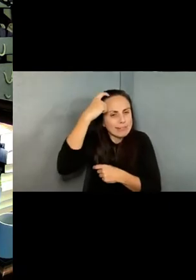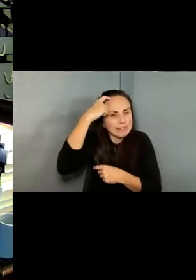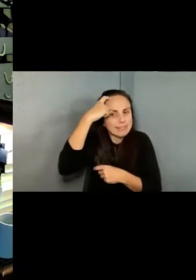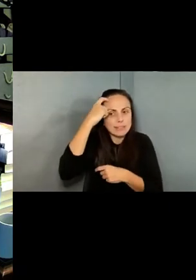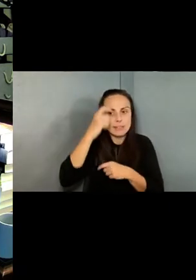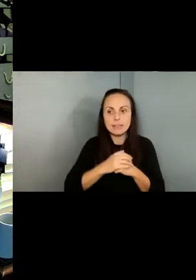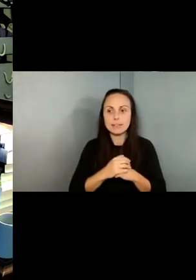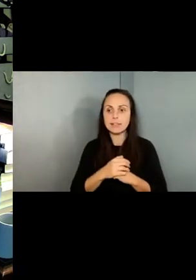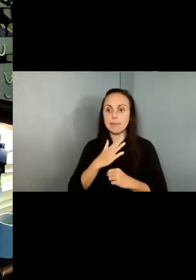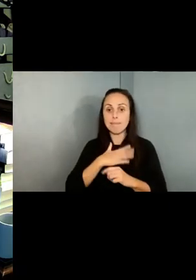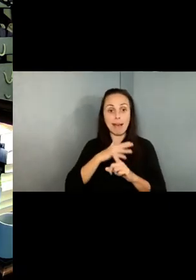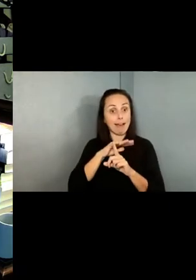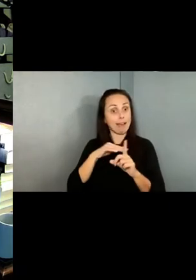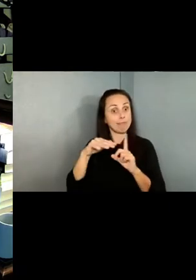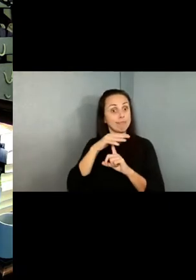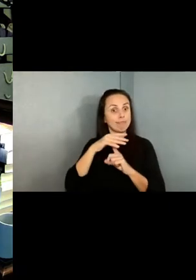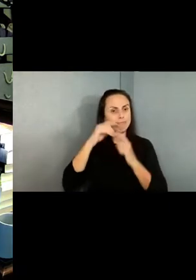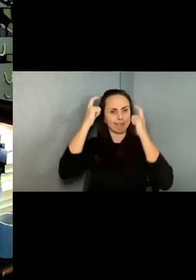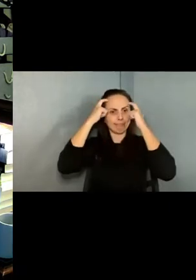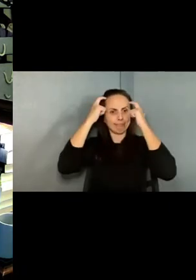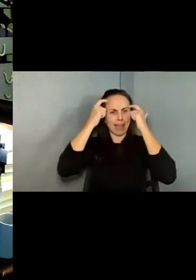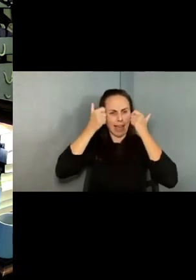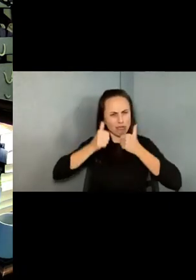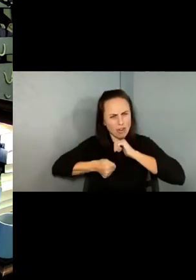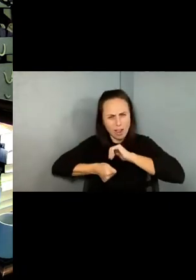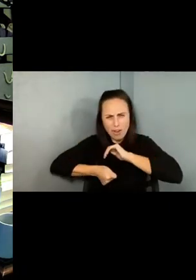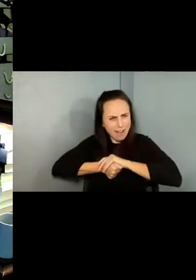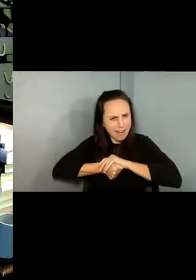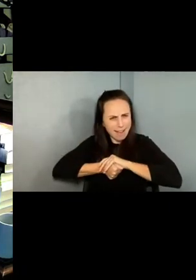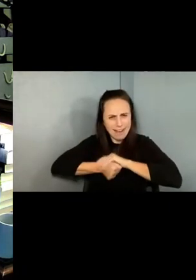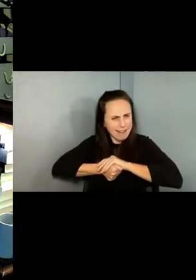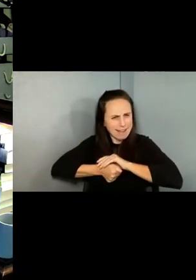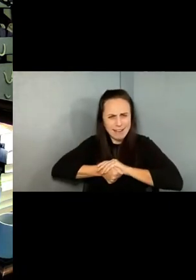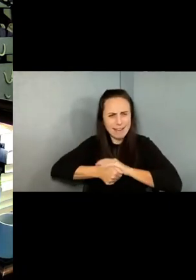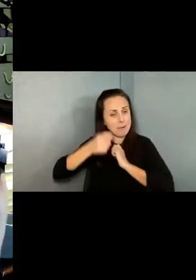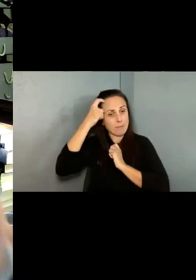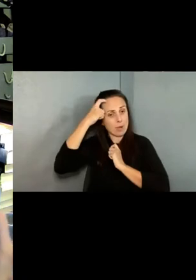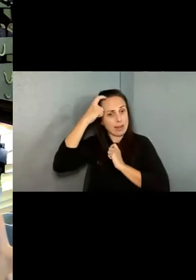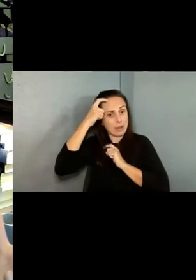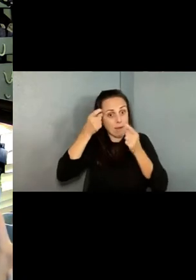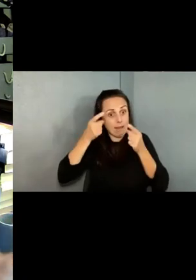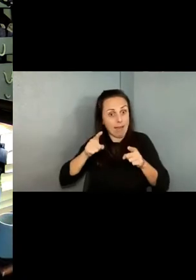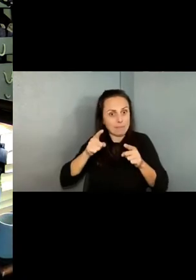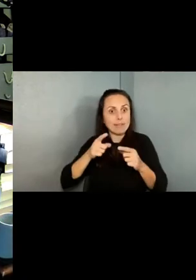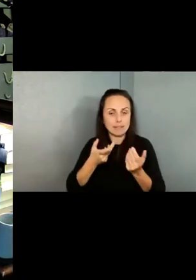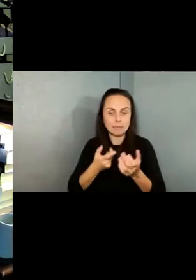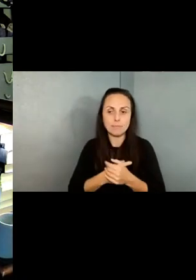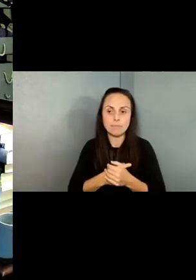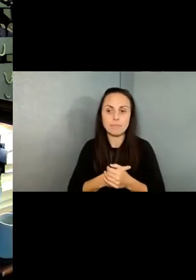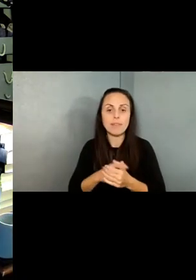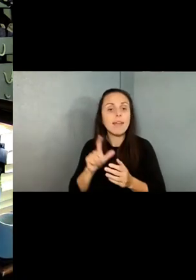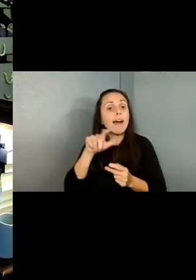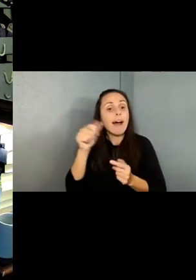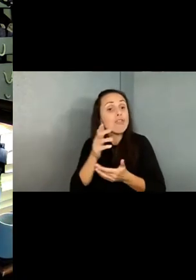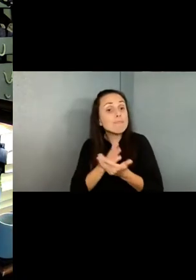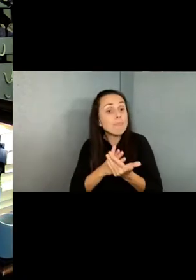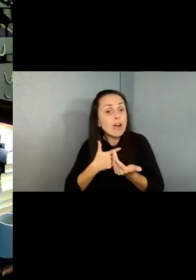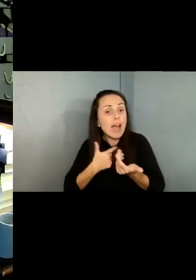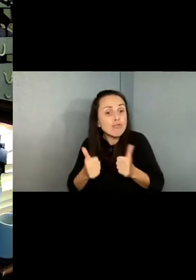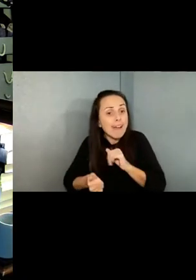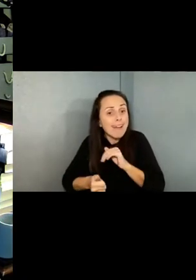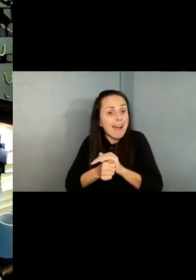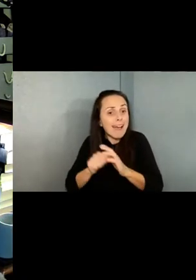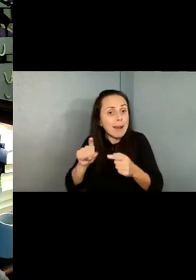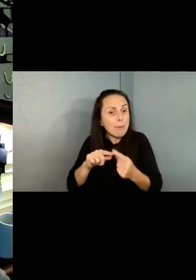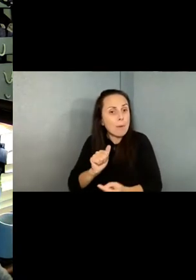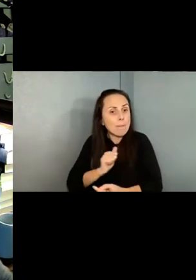that I work to hide very hard is my brain. The other part I try to hide is